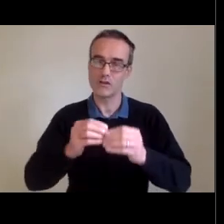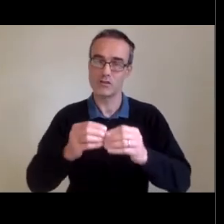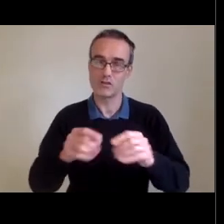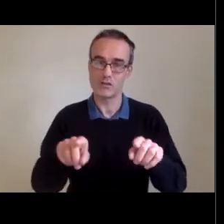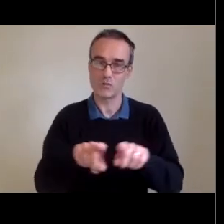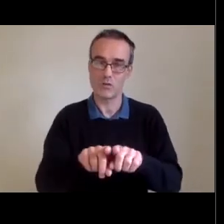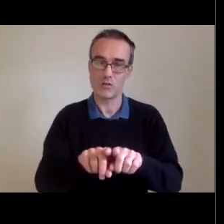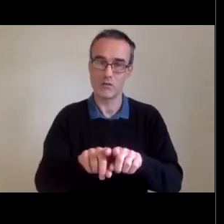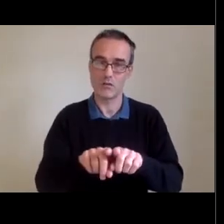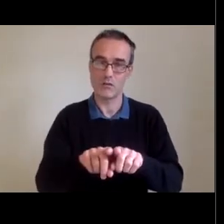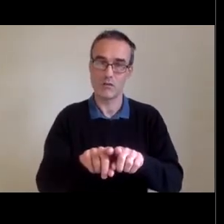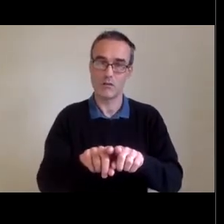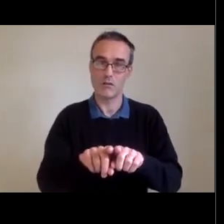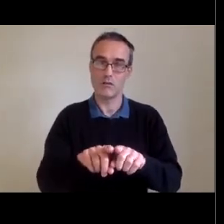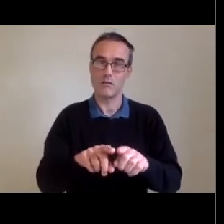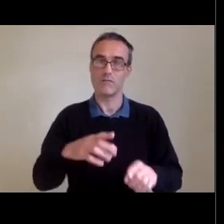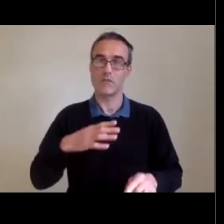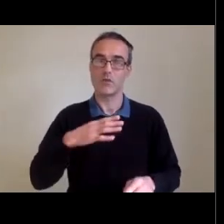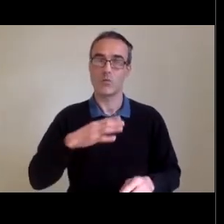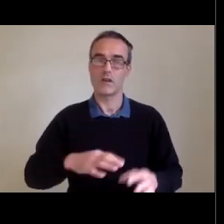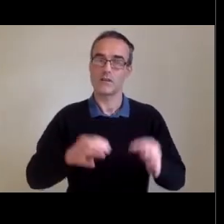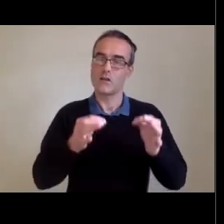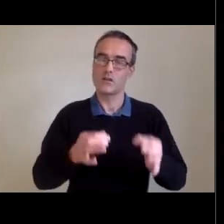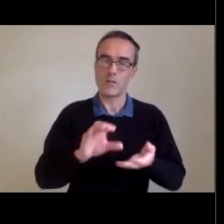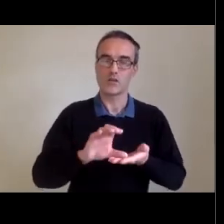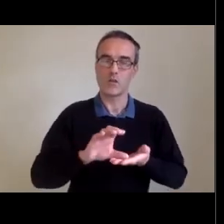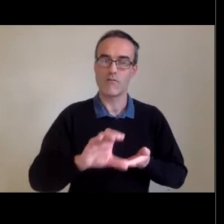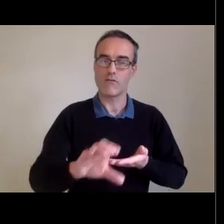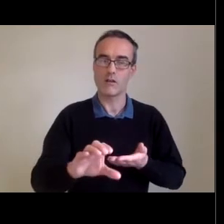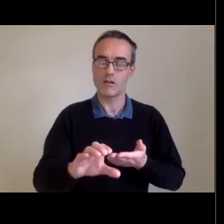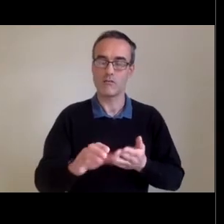and also have special funding by external bodies